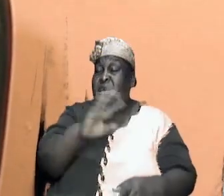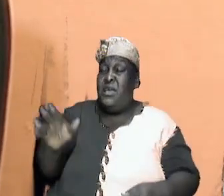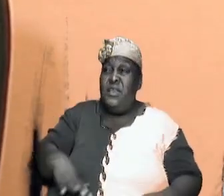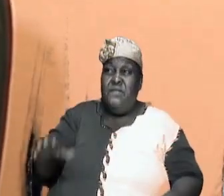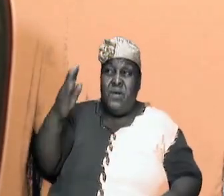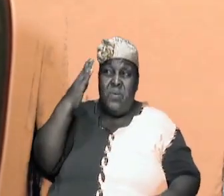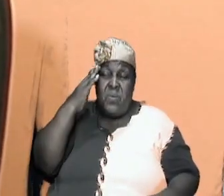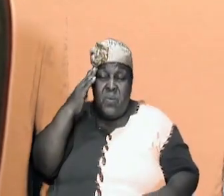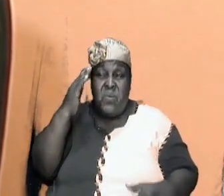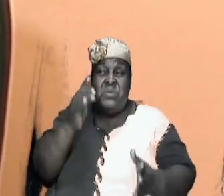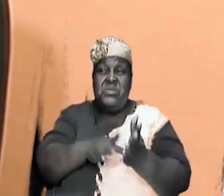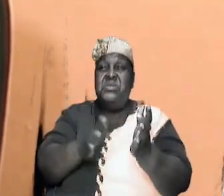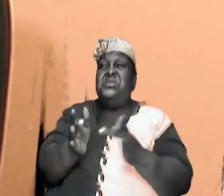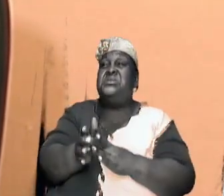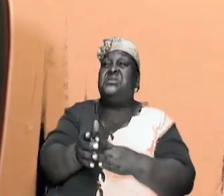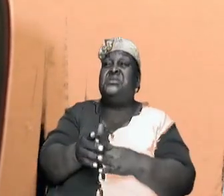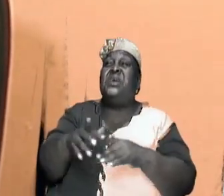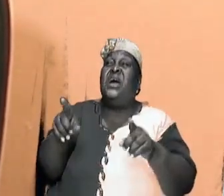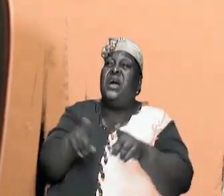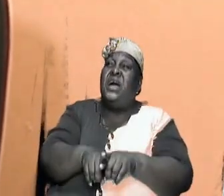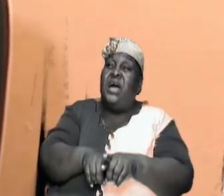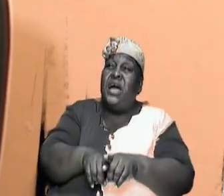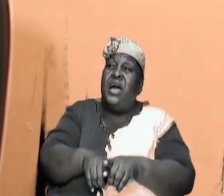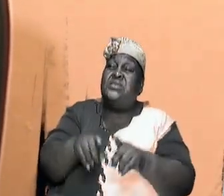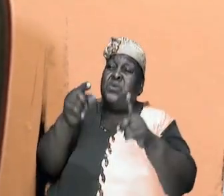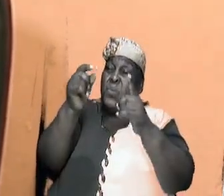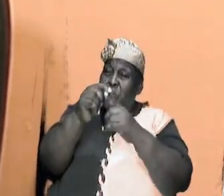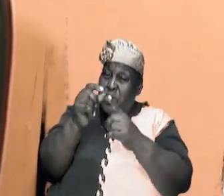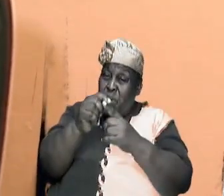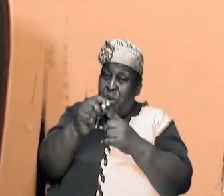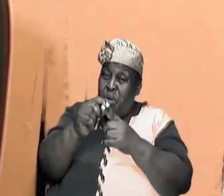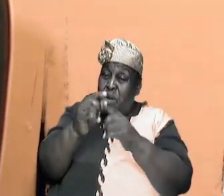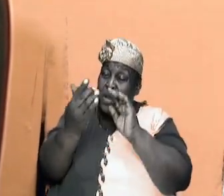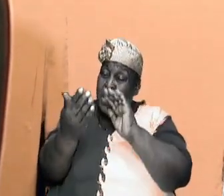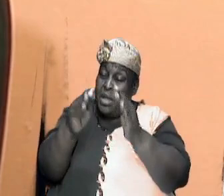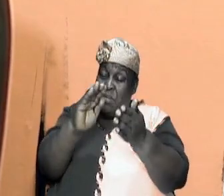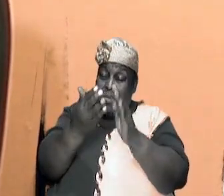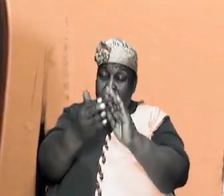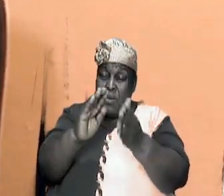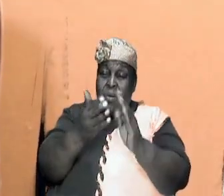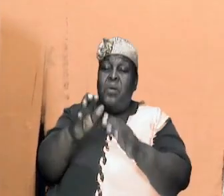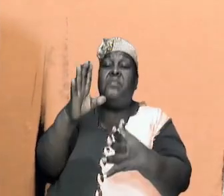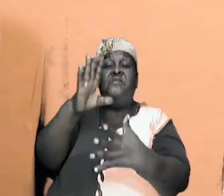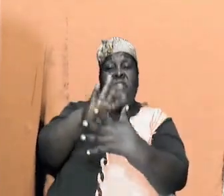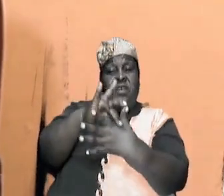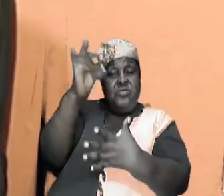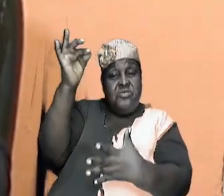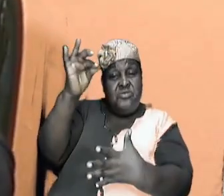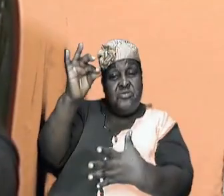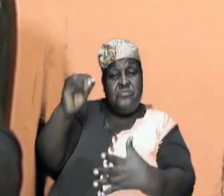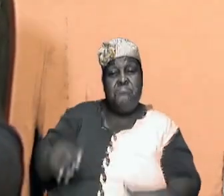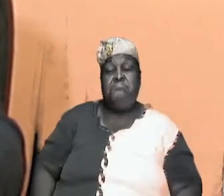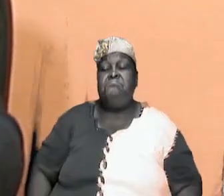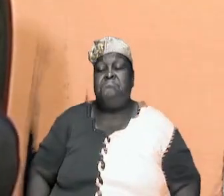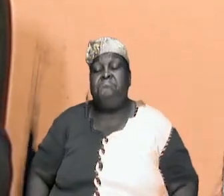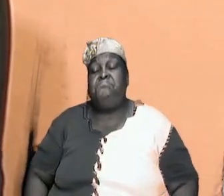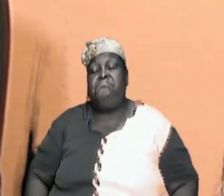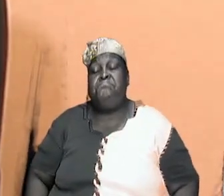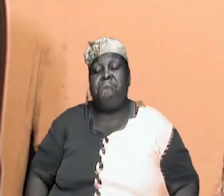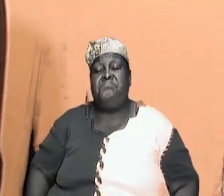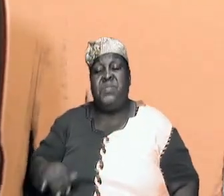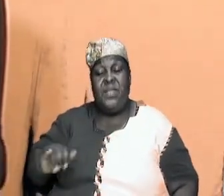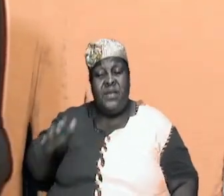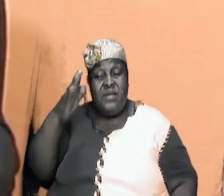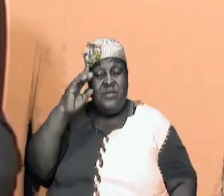as, you know, that as the Word becoming flesh. Right? So that is